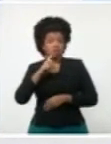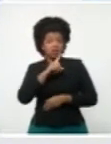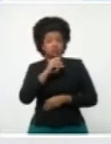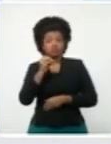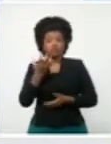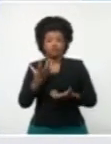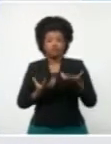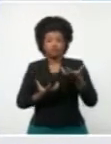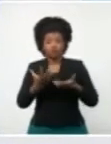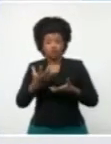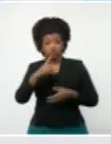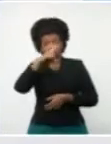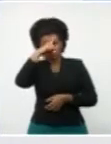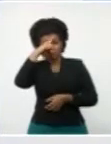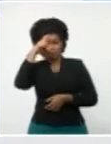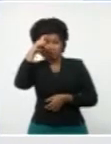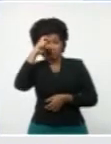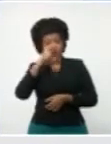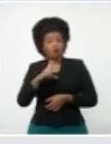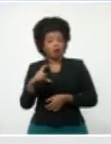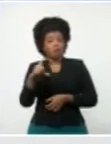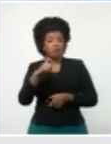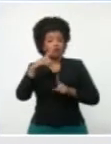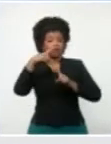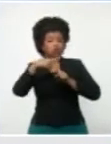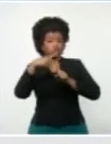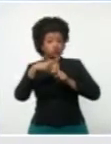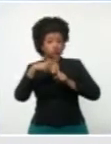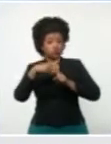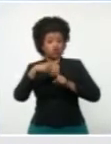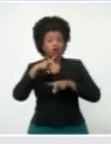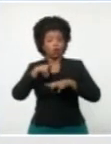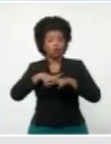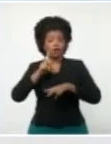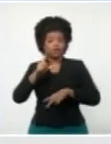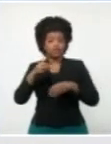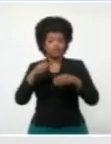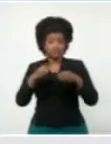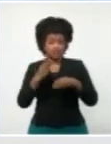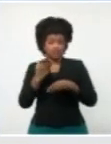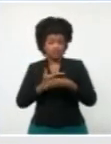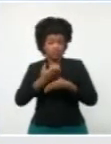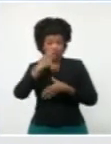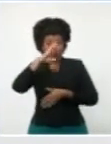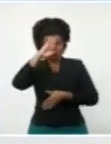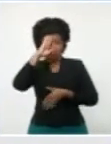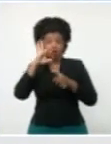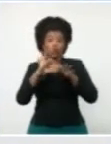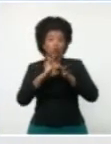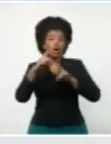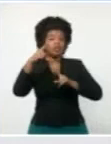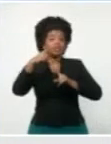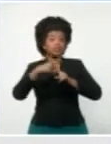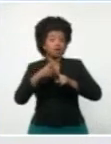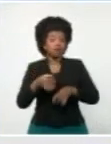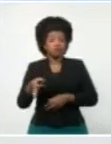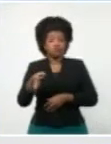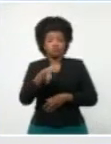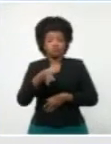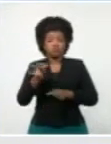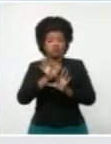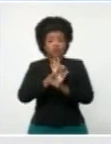Today, of the 2,205 patients diagnosed with the disease in Cuba, 240 are still admitted in